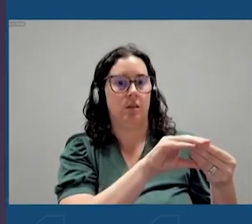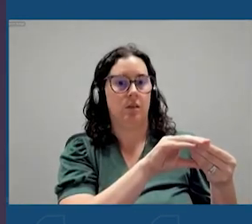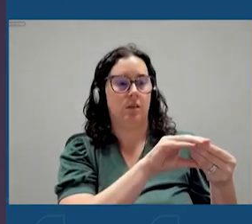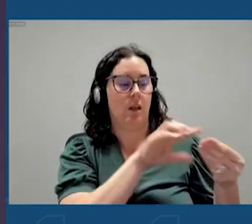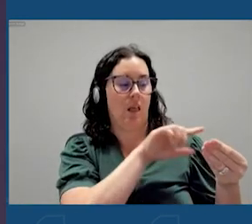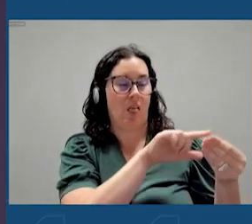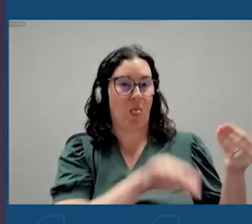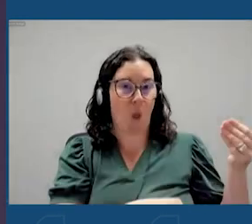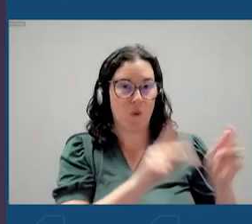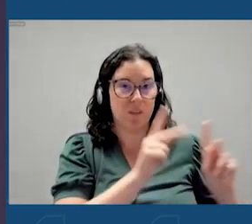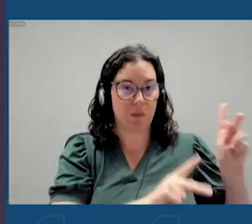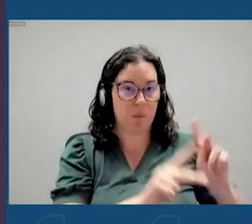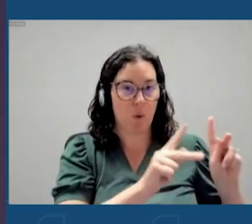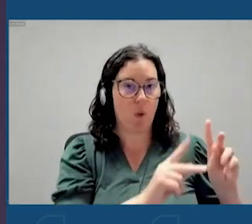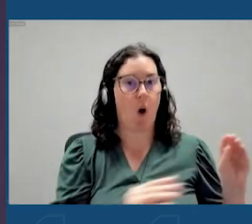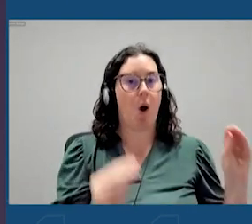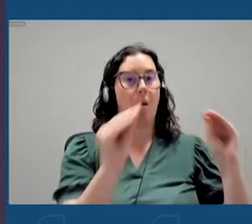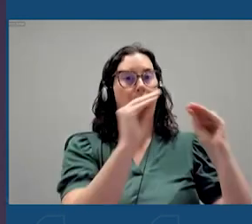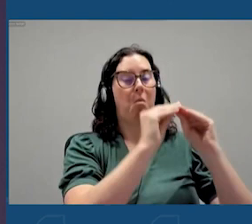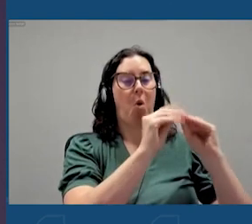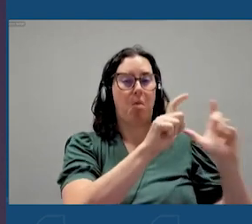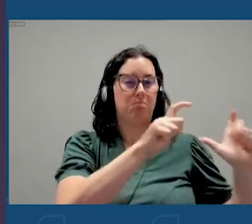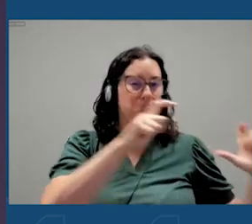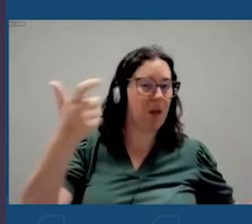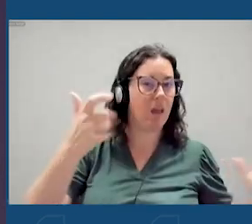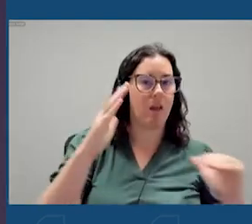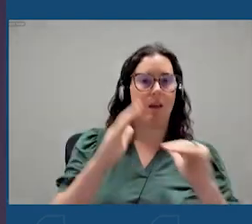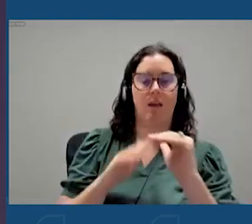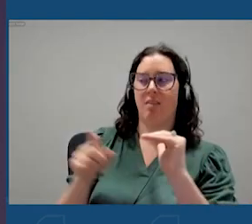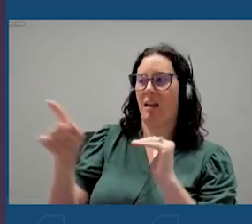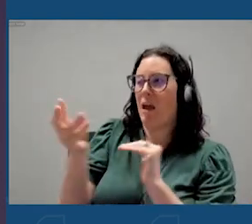haters that are causing such havoc.